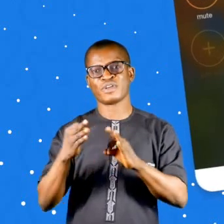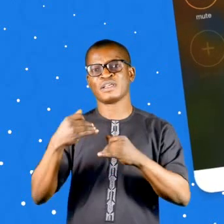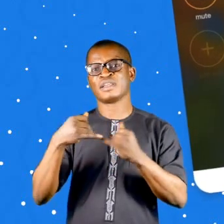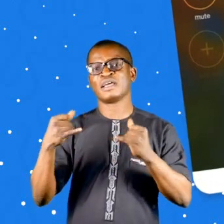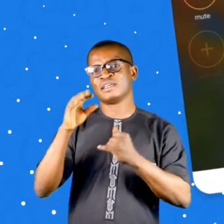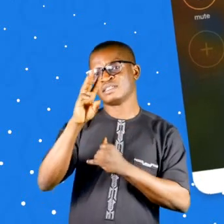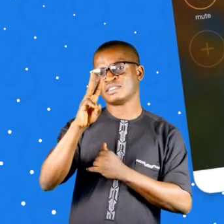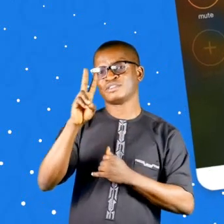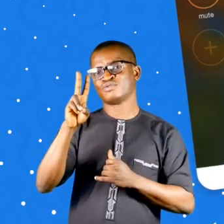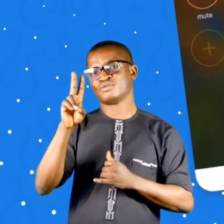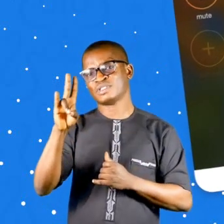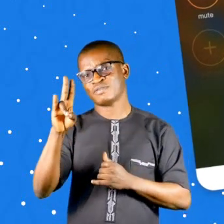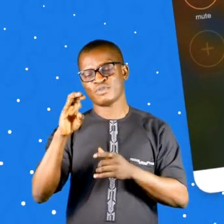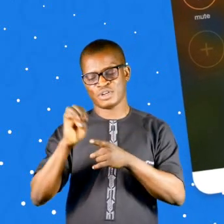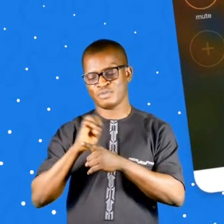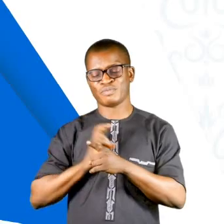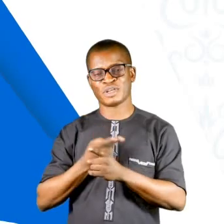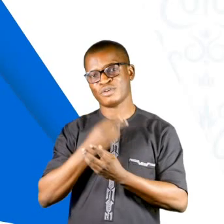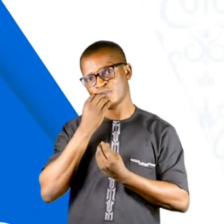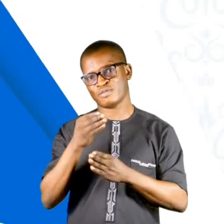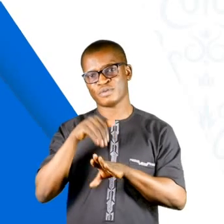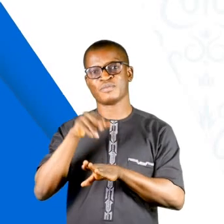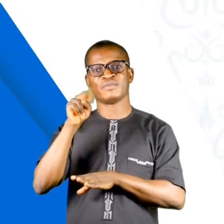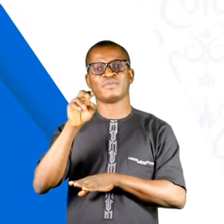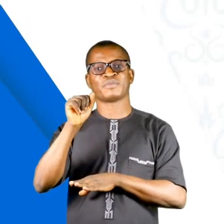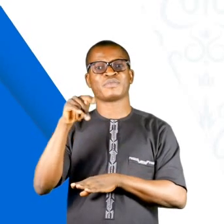0703-000203 or the short code 627, or email us